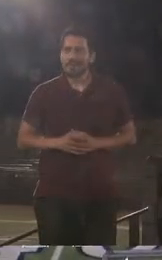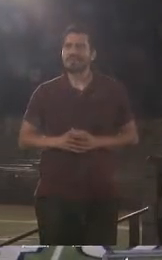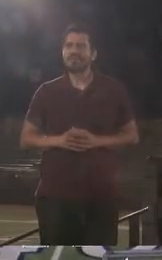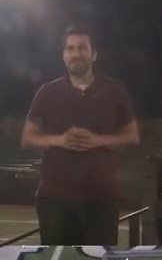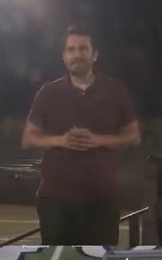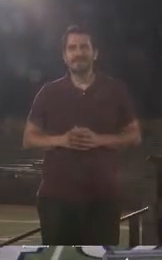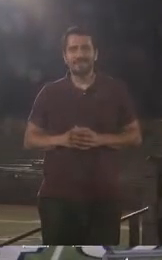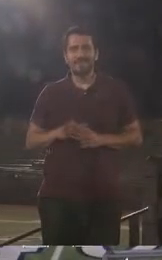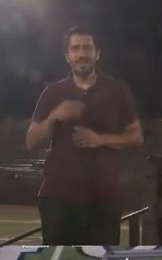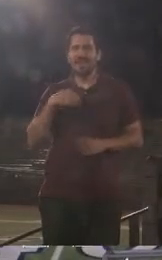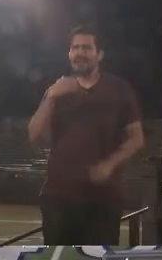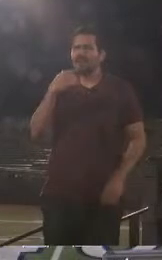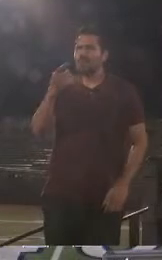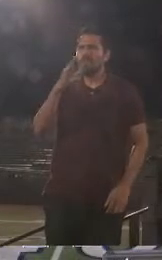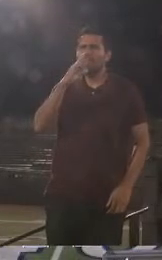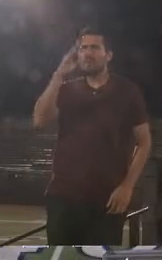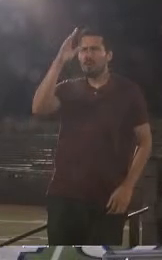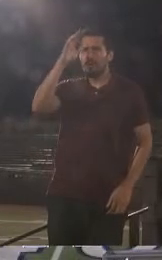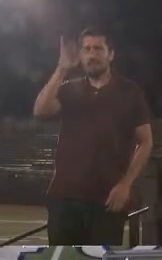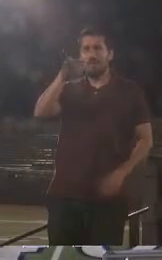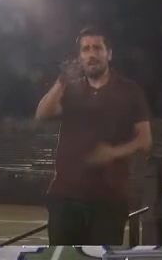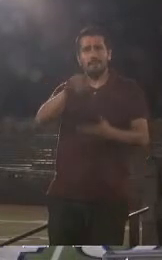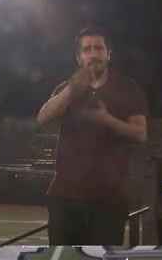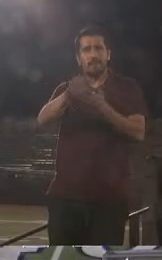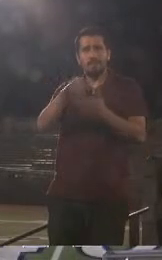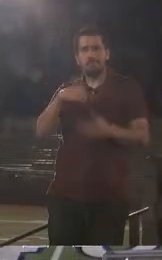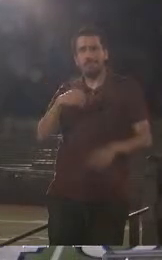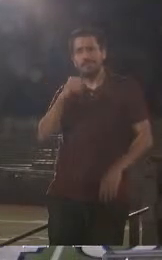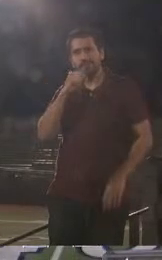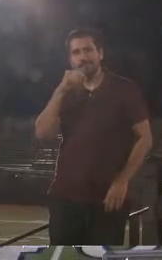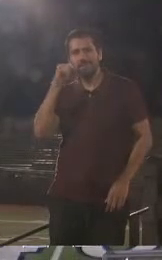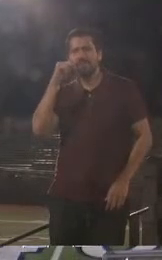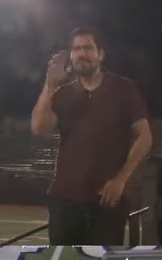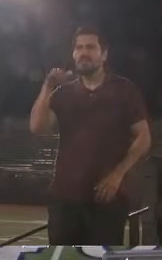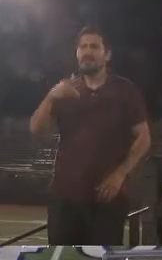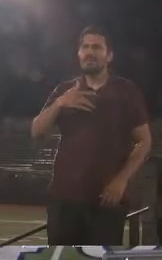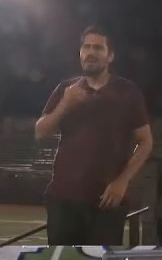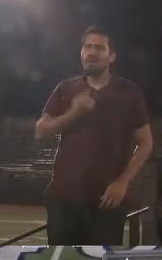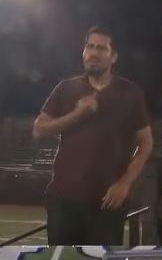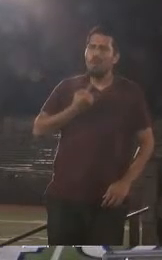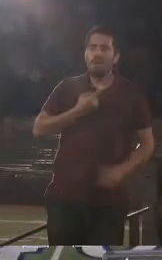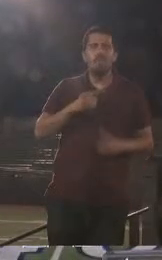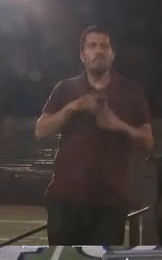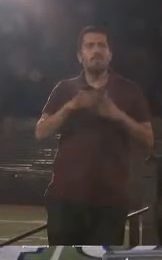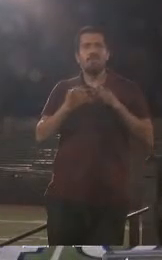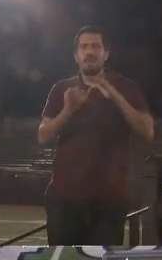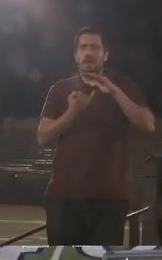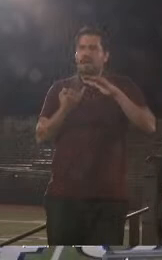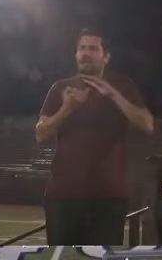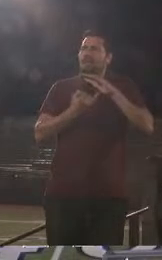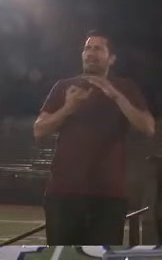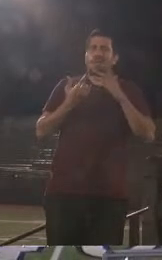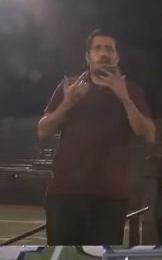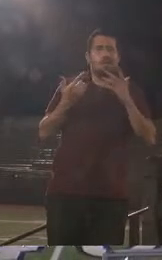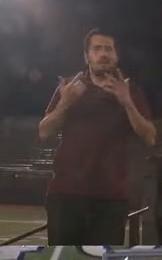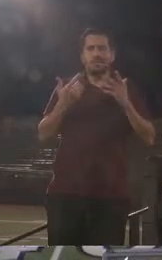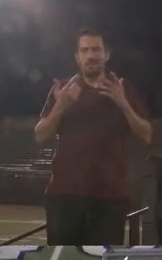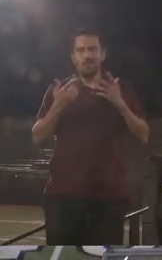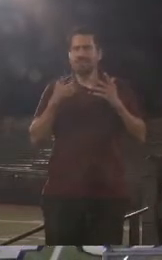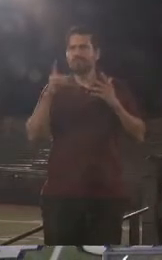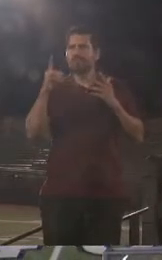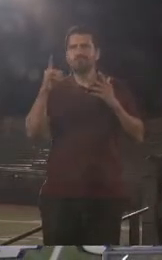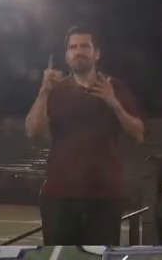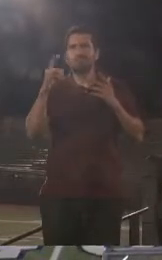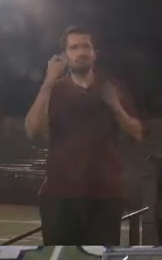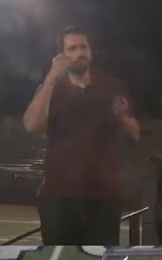And I told my parents, even at that time, as a teenager, you know, I feel lonely and isolated and apart. They didn't understand